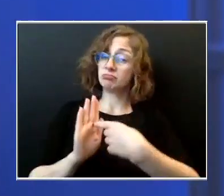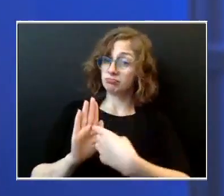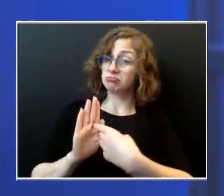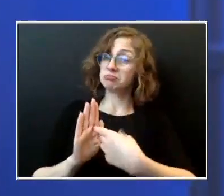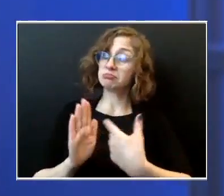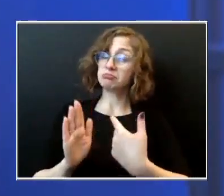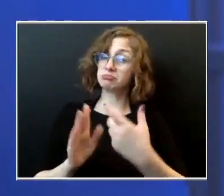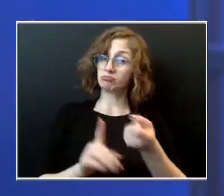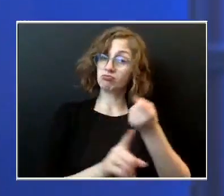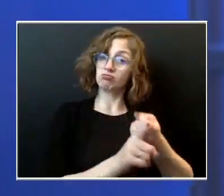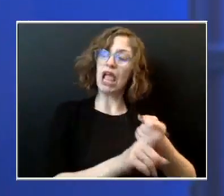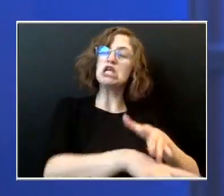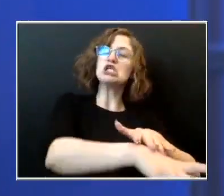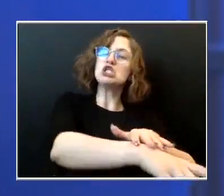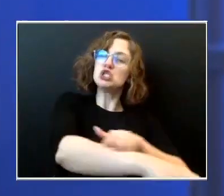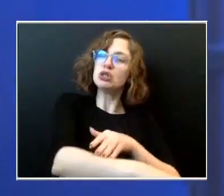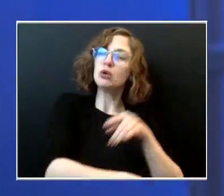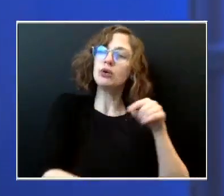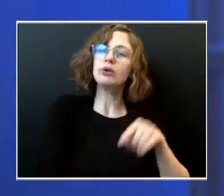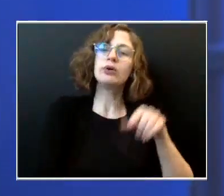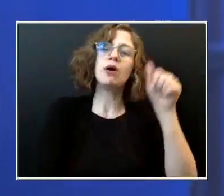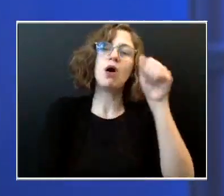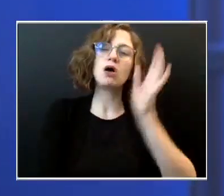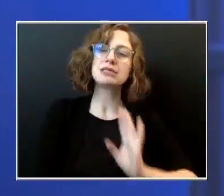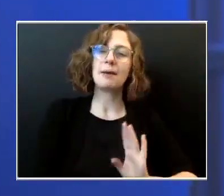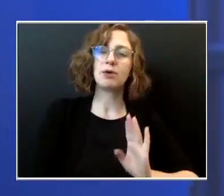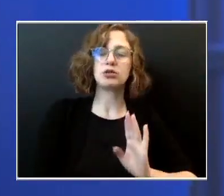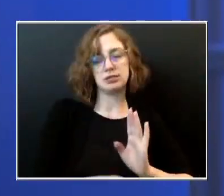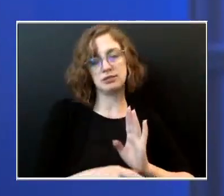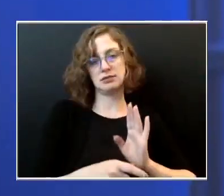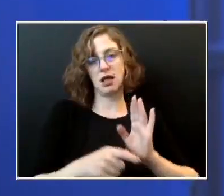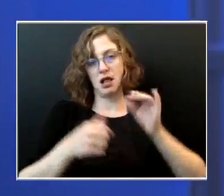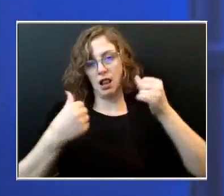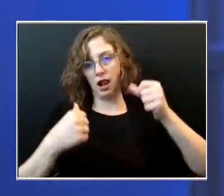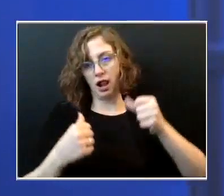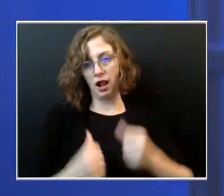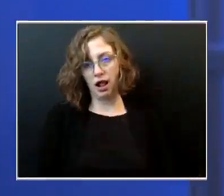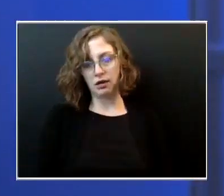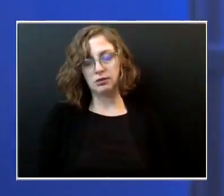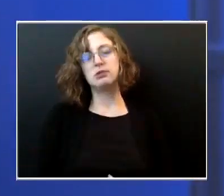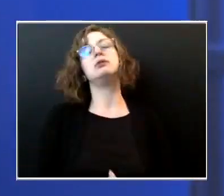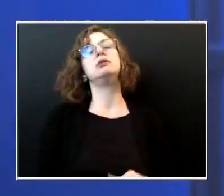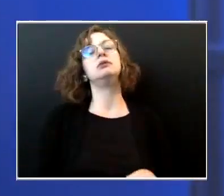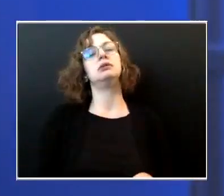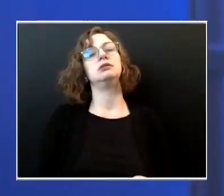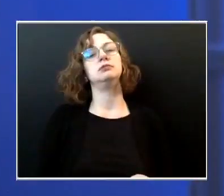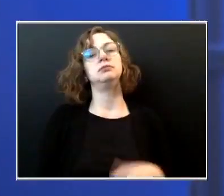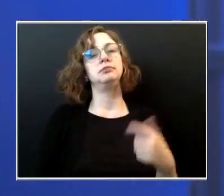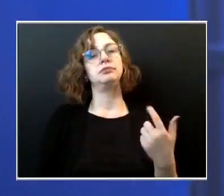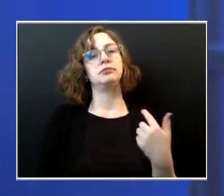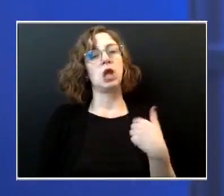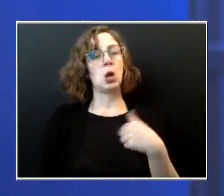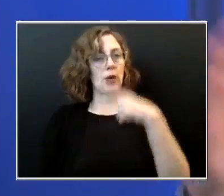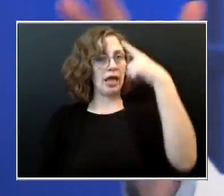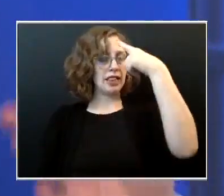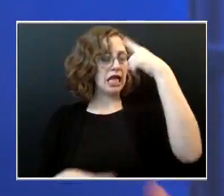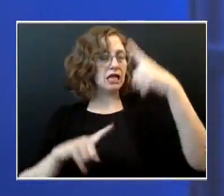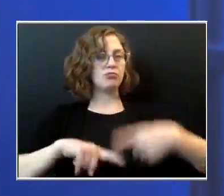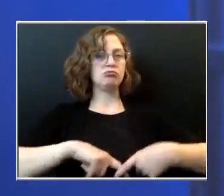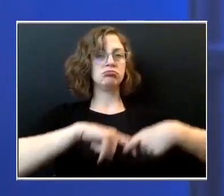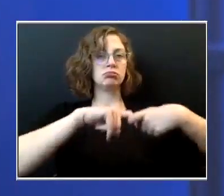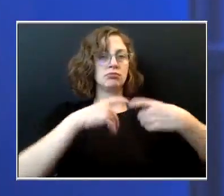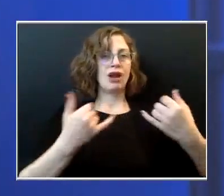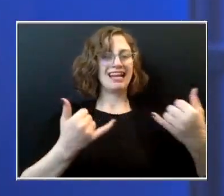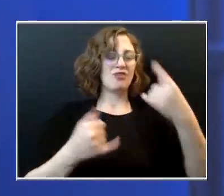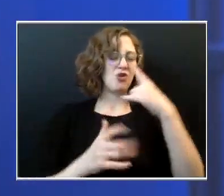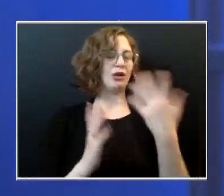slowing Alzheimer's disease progression. So we think it's being held up right now for sort of technical